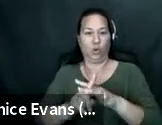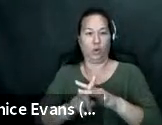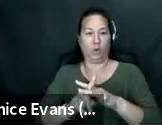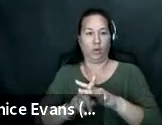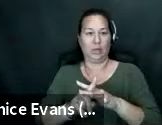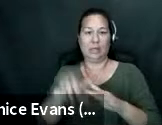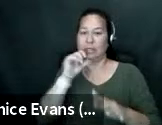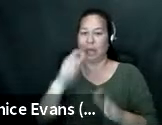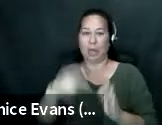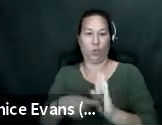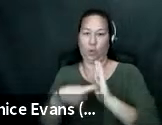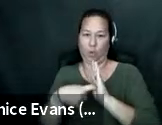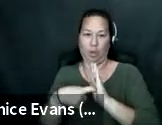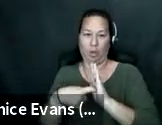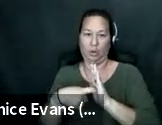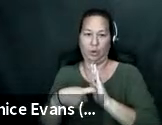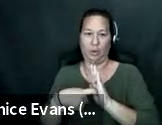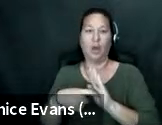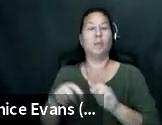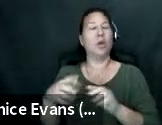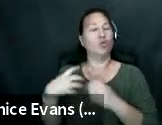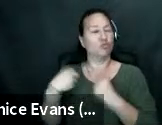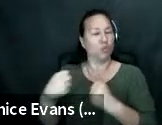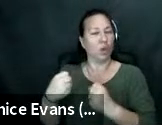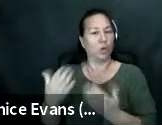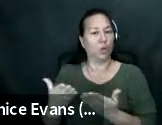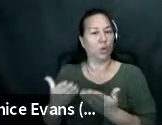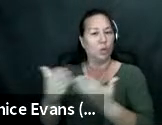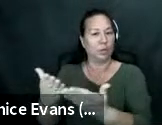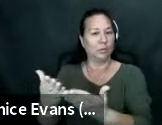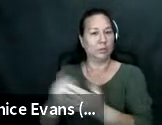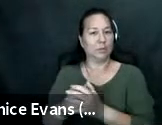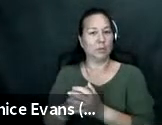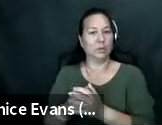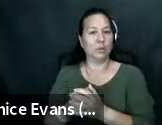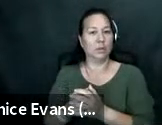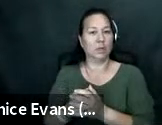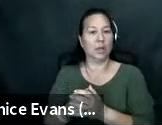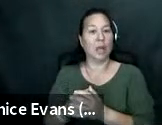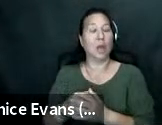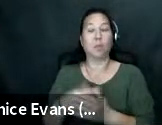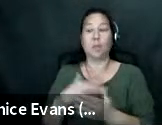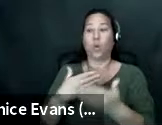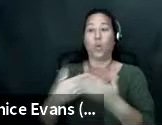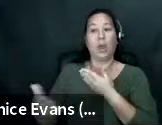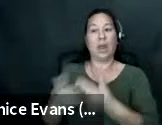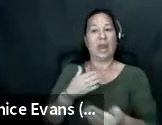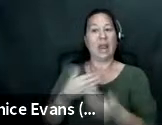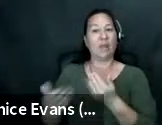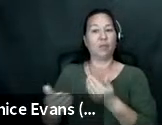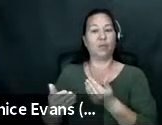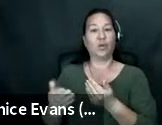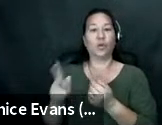And just a reminder, when we're talking about masks, attendees must follow the state's